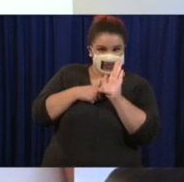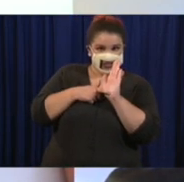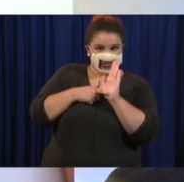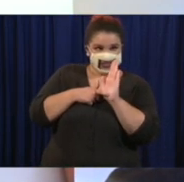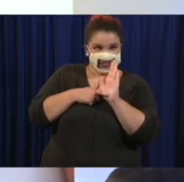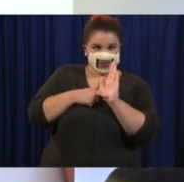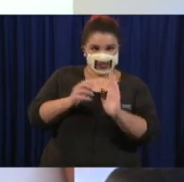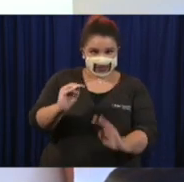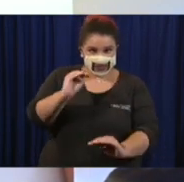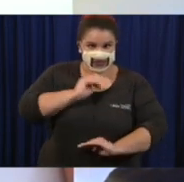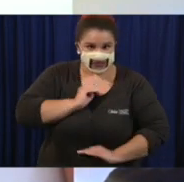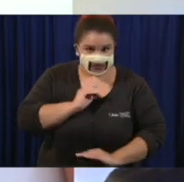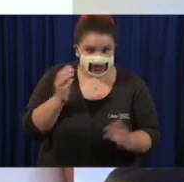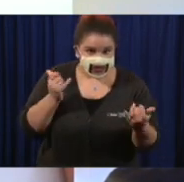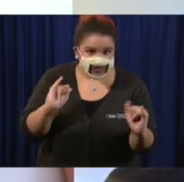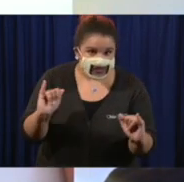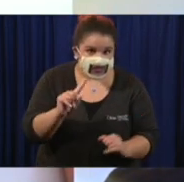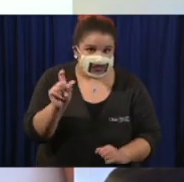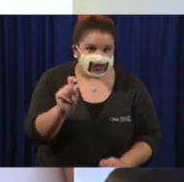Director, could you hear that?